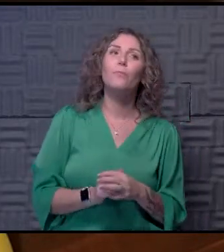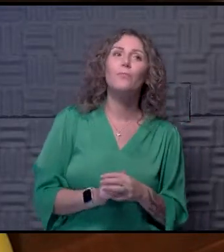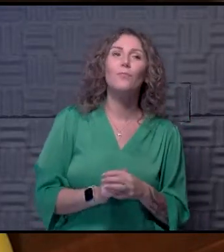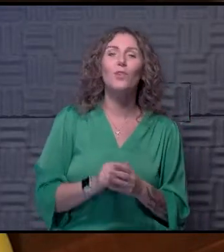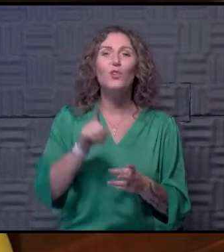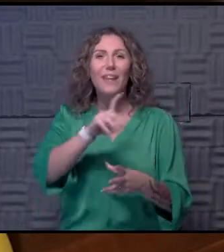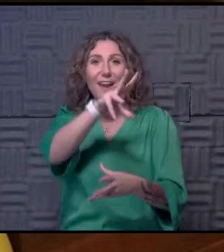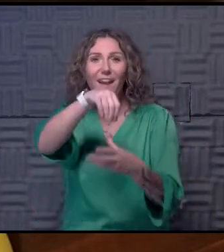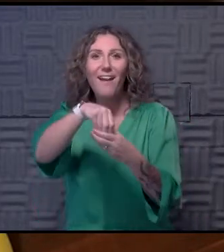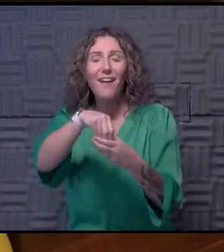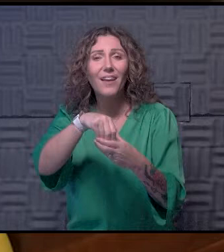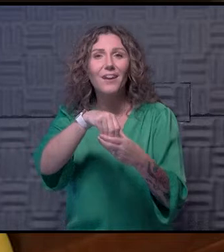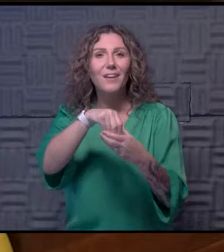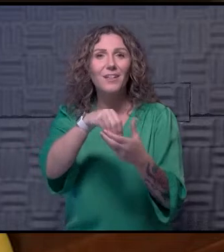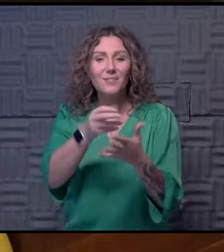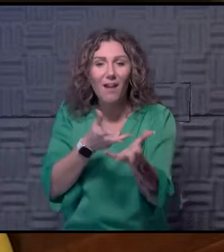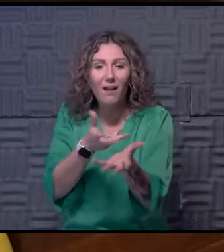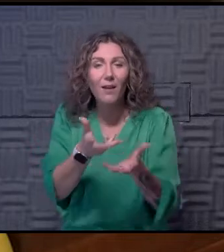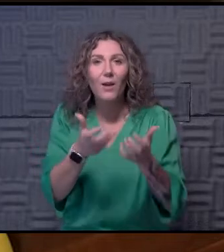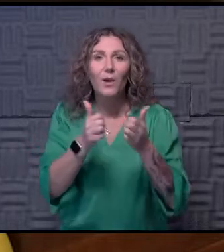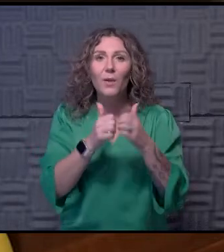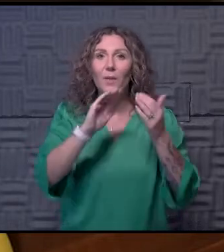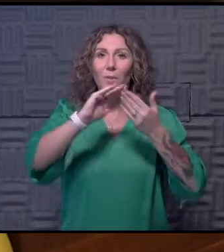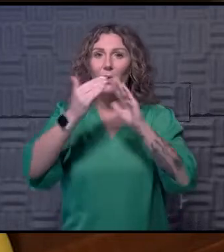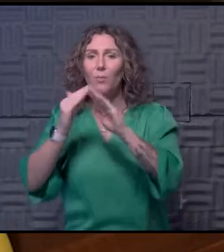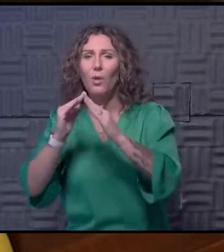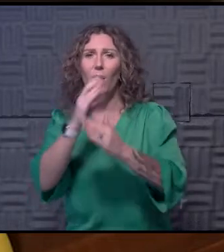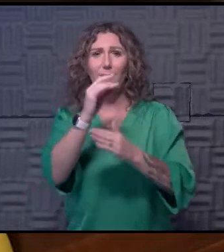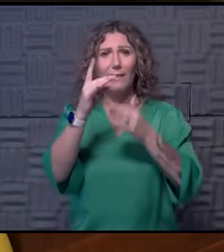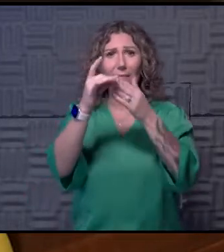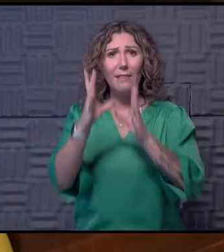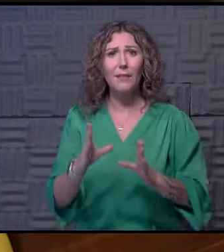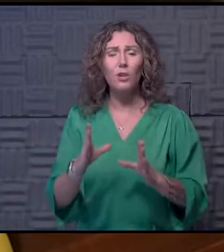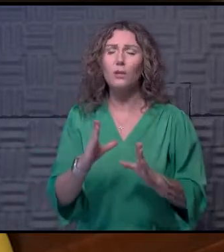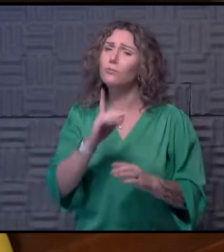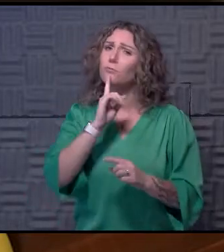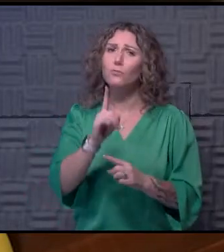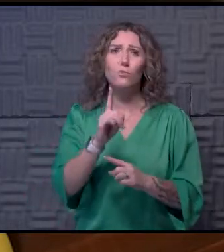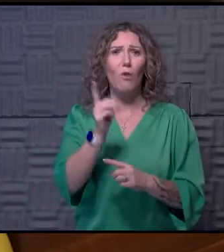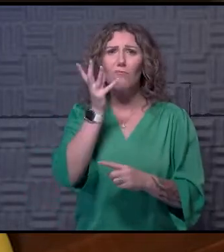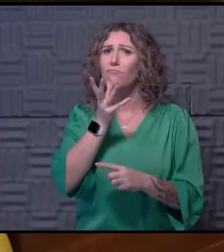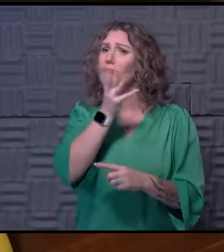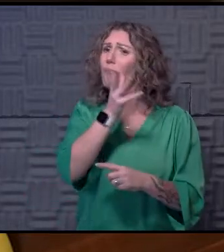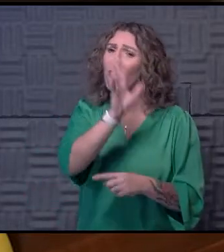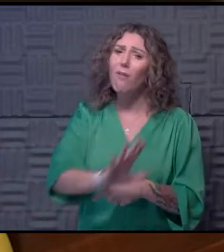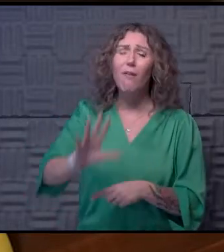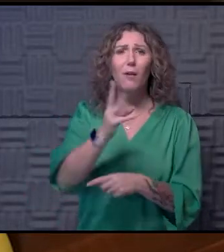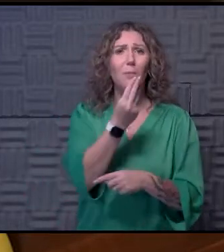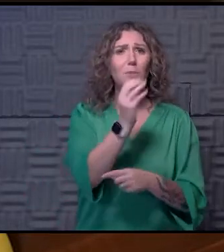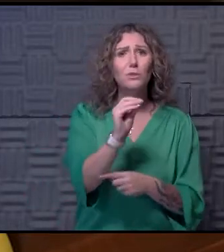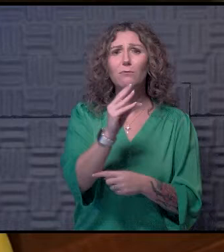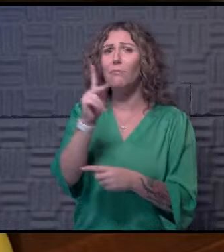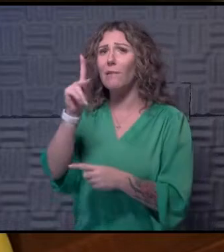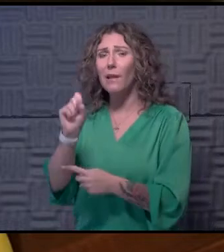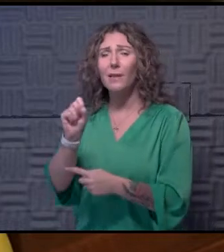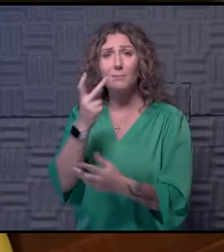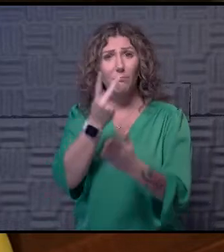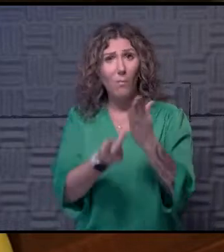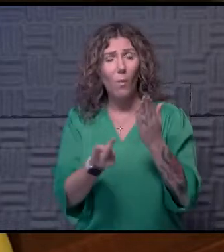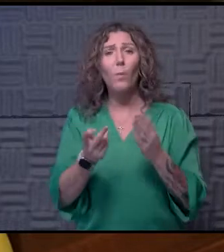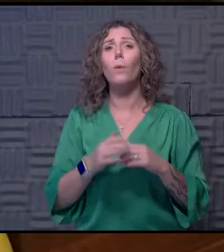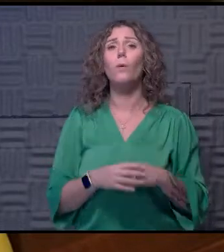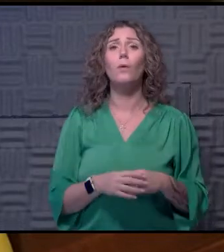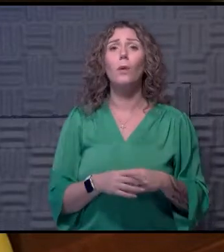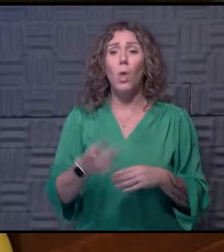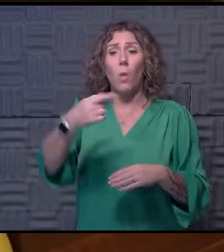engage with the communities and engage with the thought leaders. And this is true of rural Missouri and rural Kansas. We need